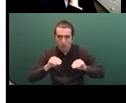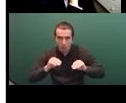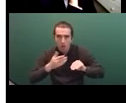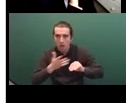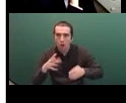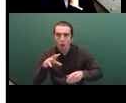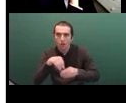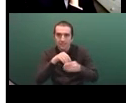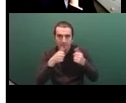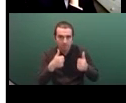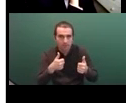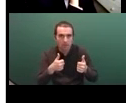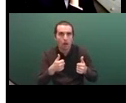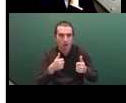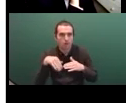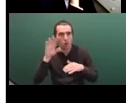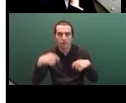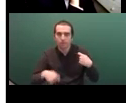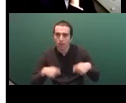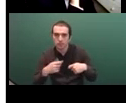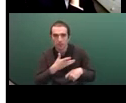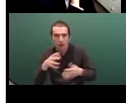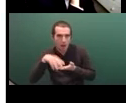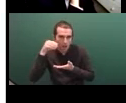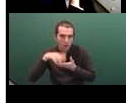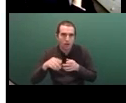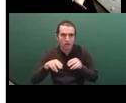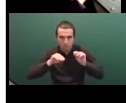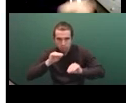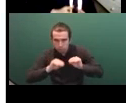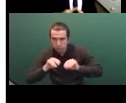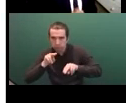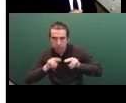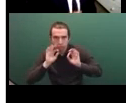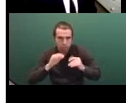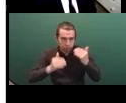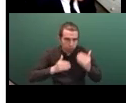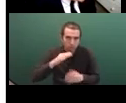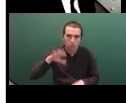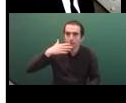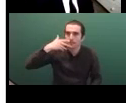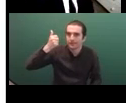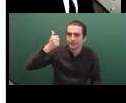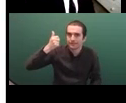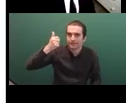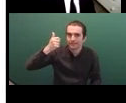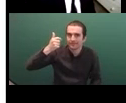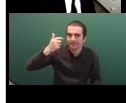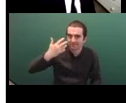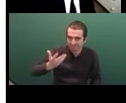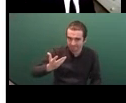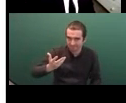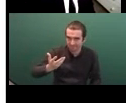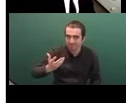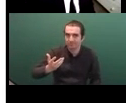Those disabled young people who have attended mainstream schools and completed are much more likely to get a